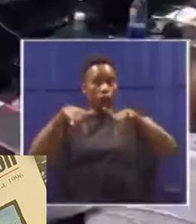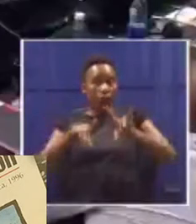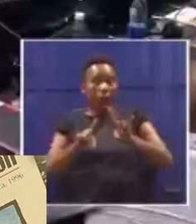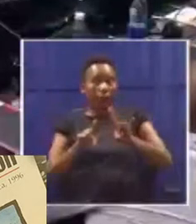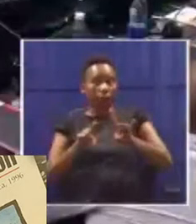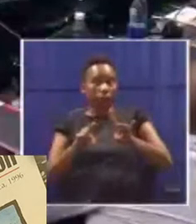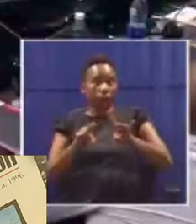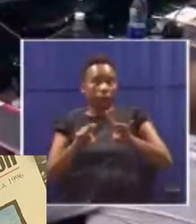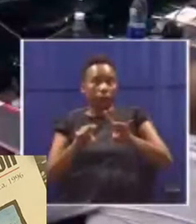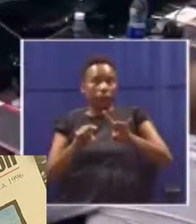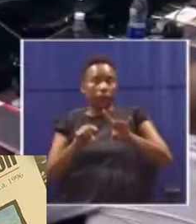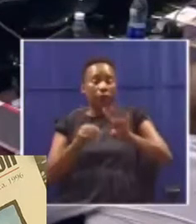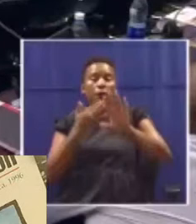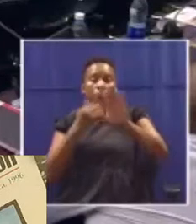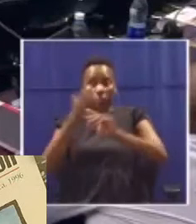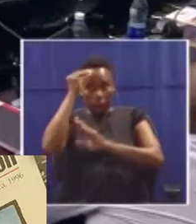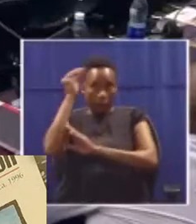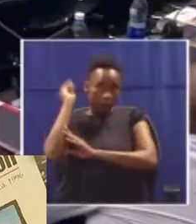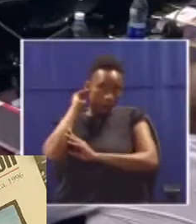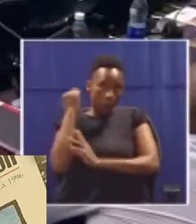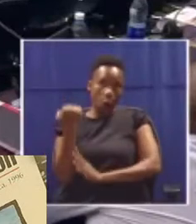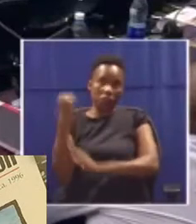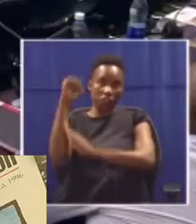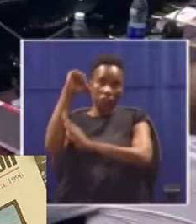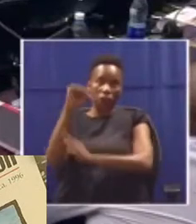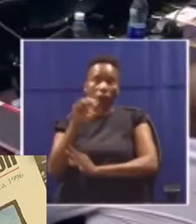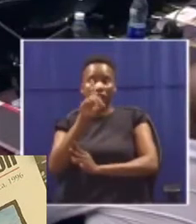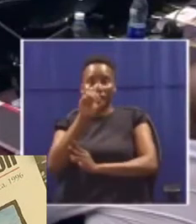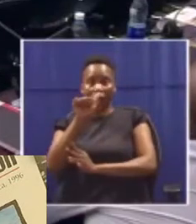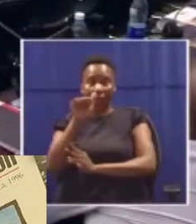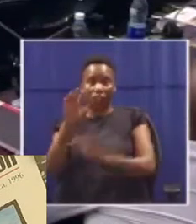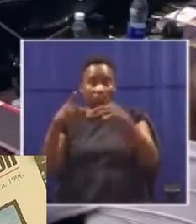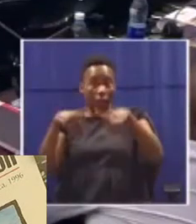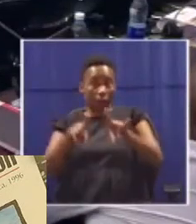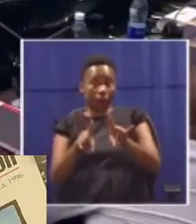Object. Please, could you note the objections of the DA, Chair?